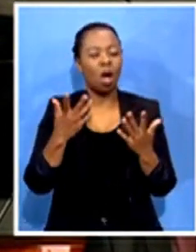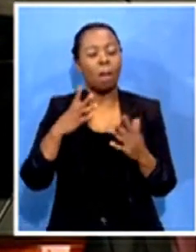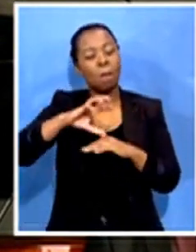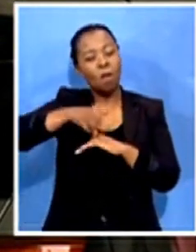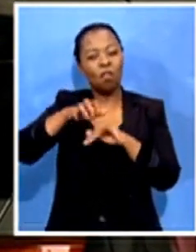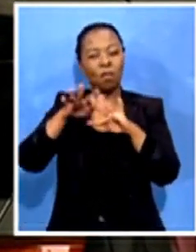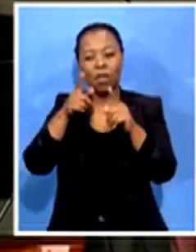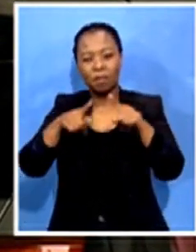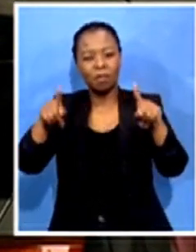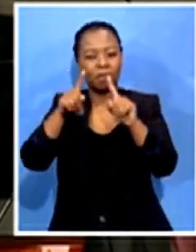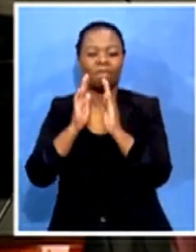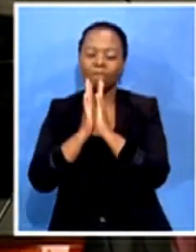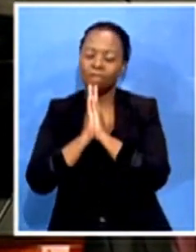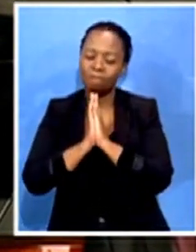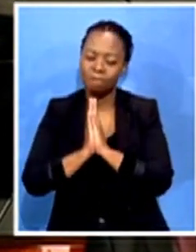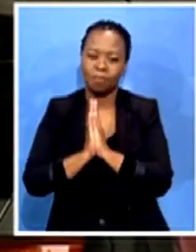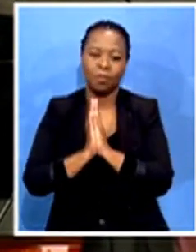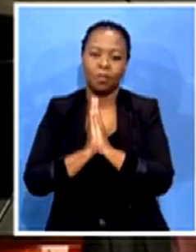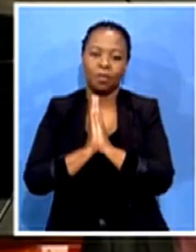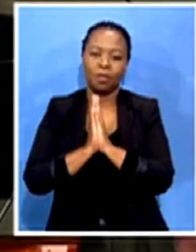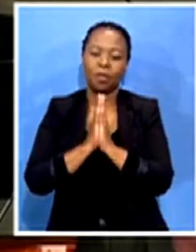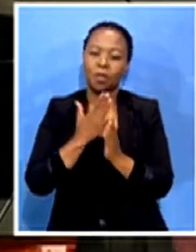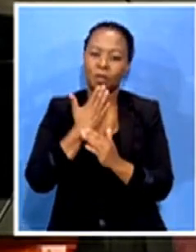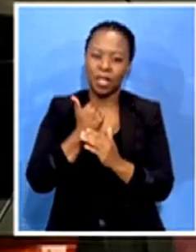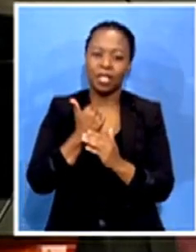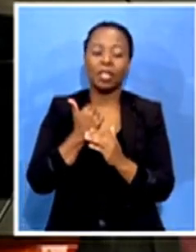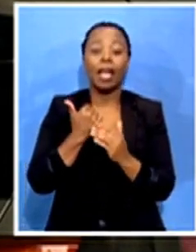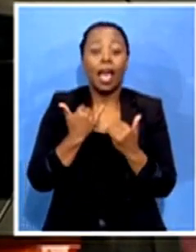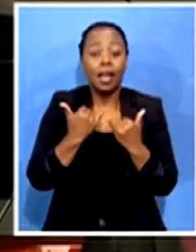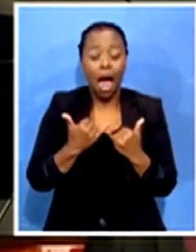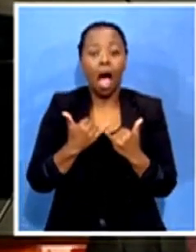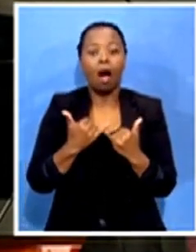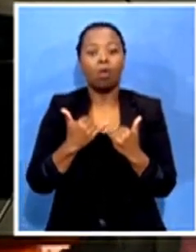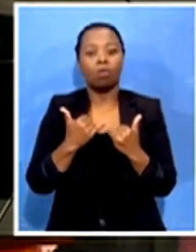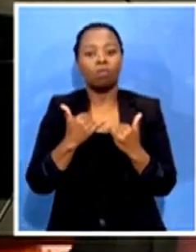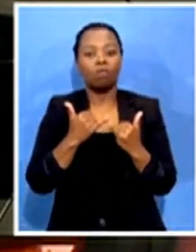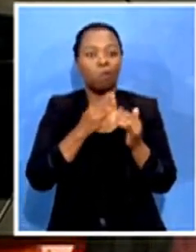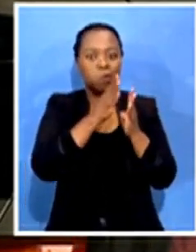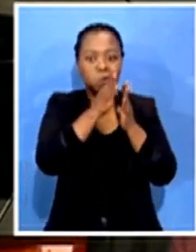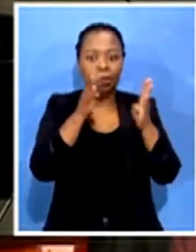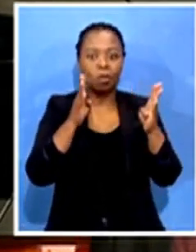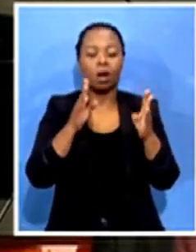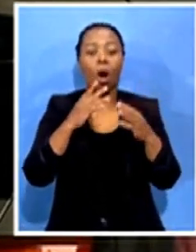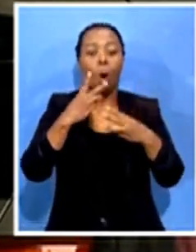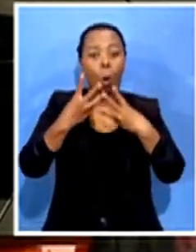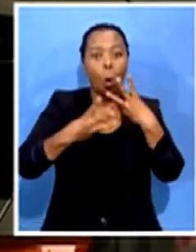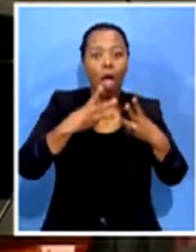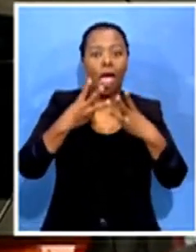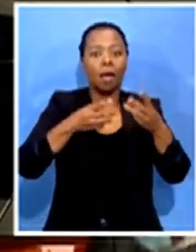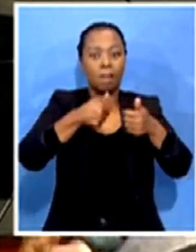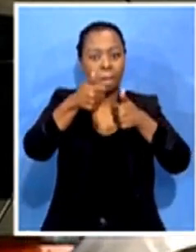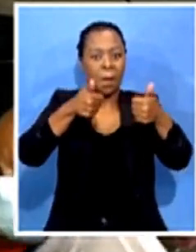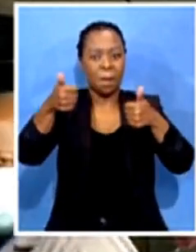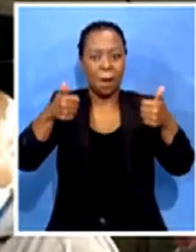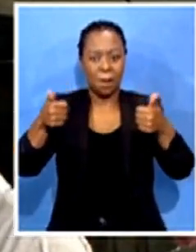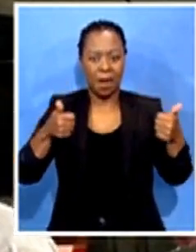many of whom are returning to work. I want to appeal that let's do all the things that we can to ensure that we can manage